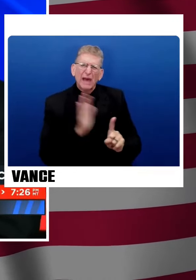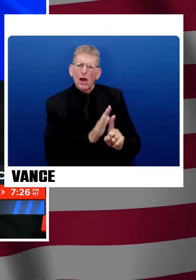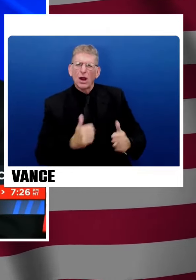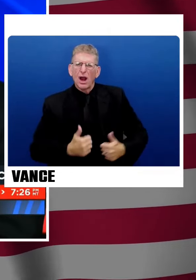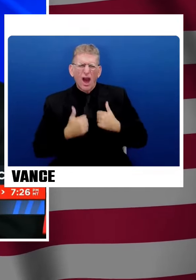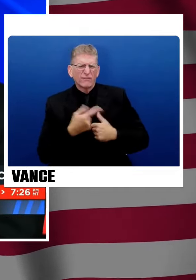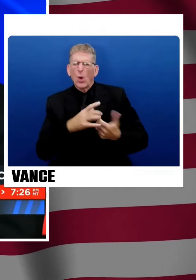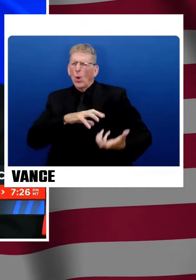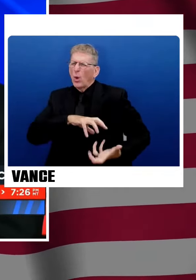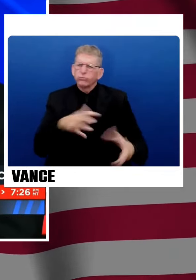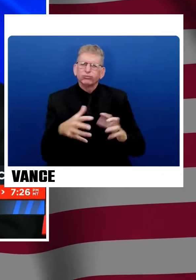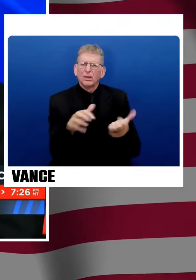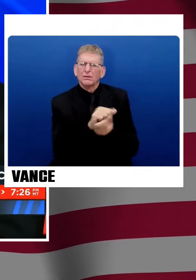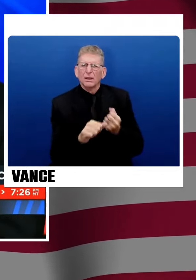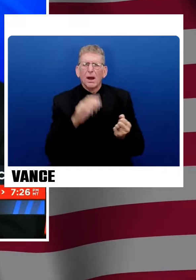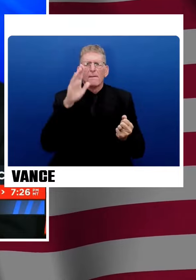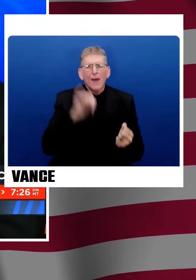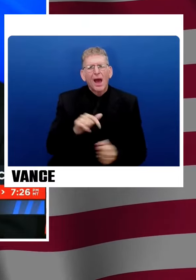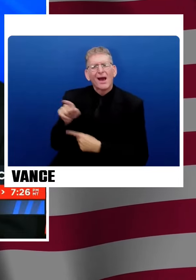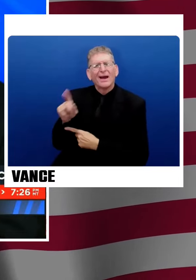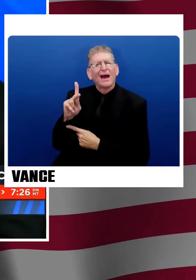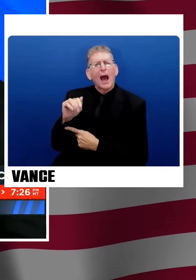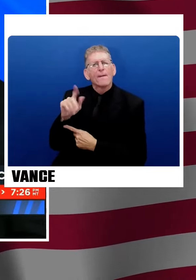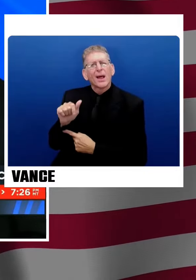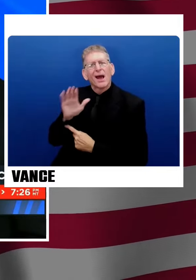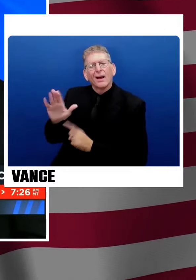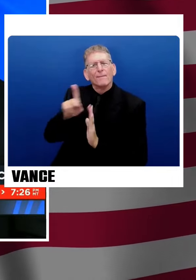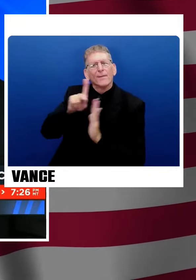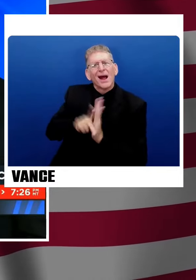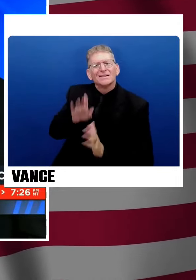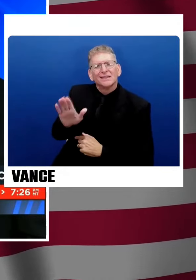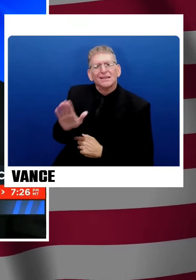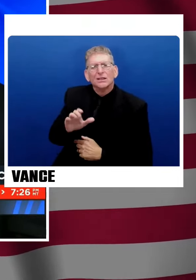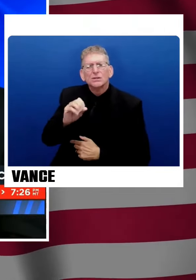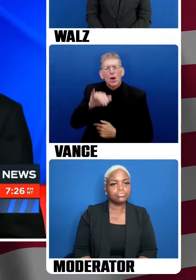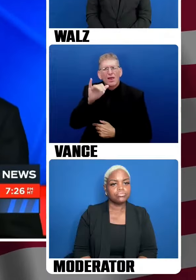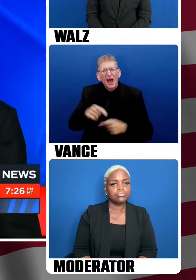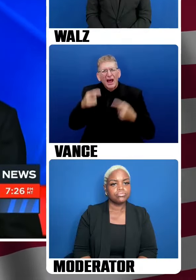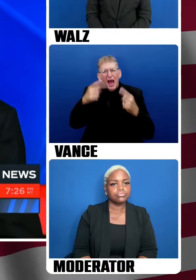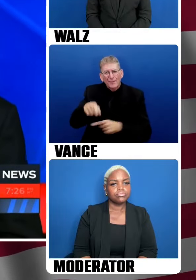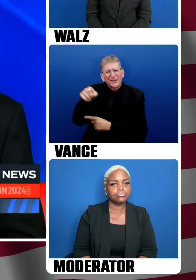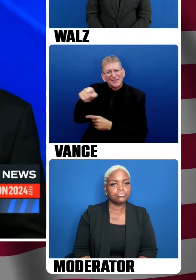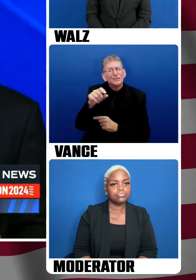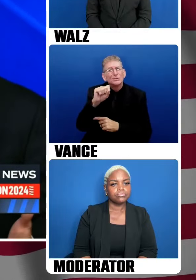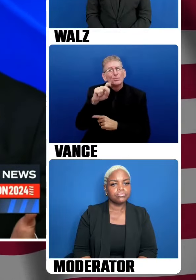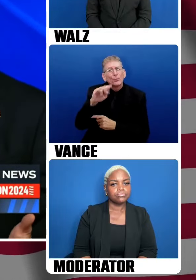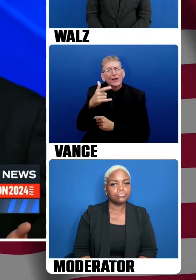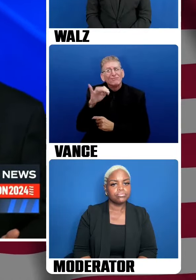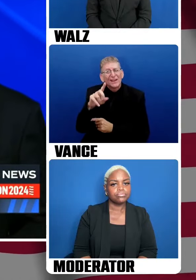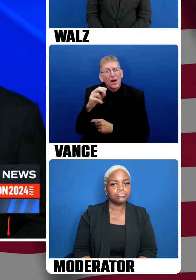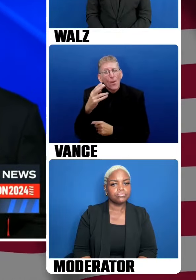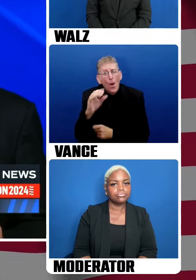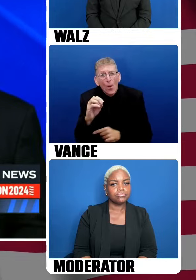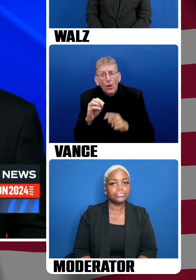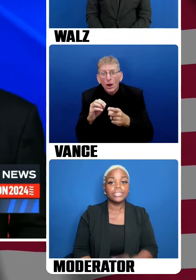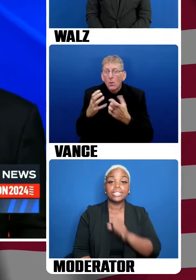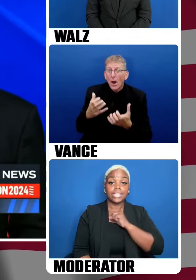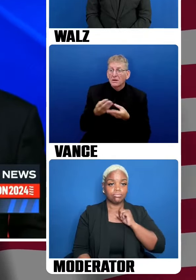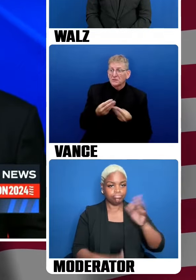you. I think you want to solve this problem, but I don't think that Kamala Harris does. Senator, your time is up. Governor, you have 1 minute to respond. Yeah, well,